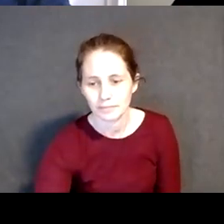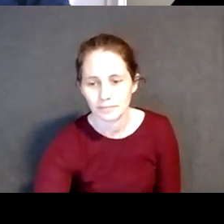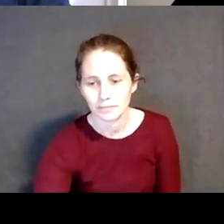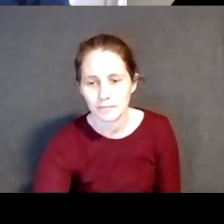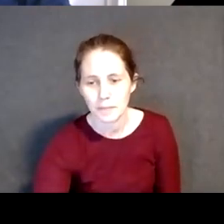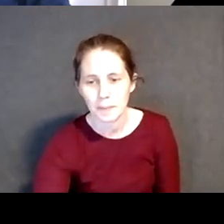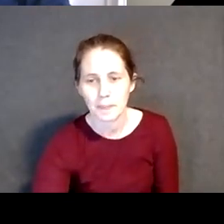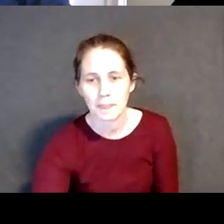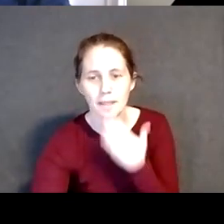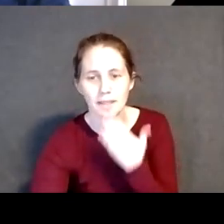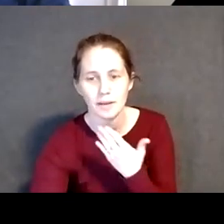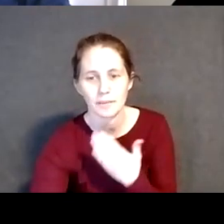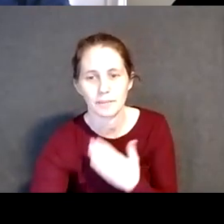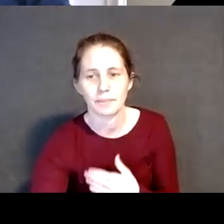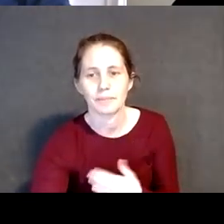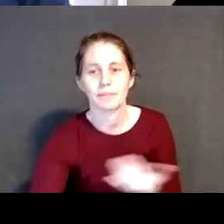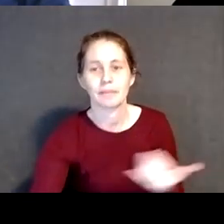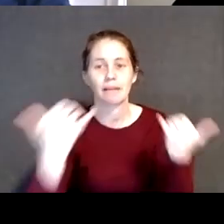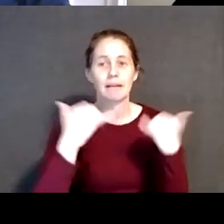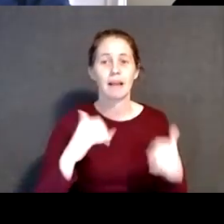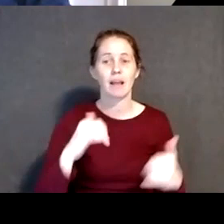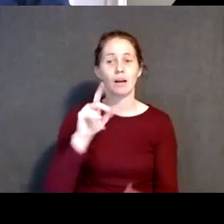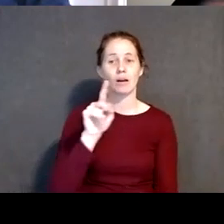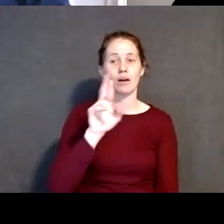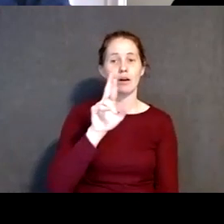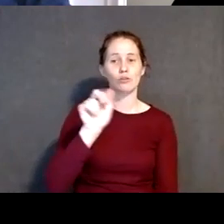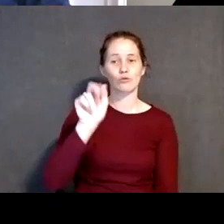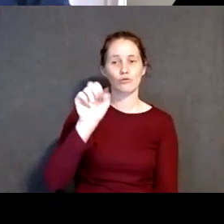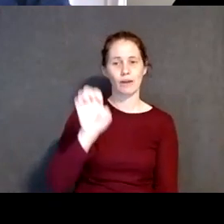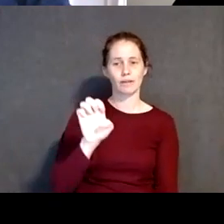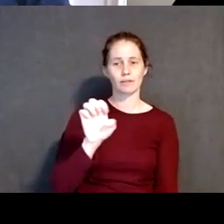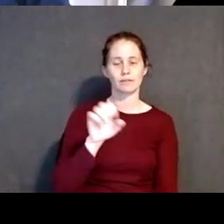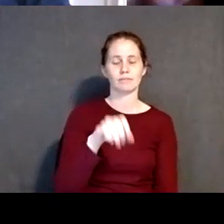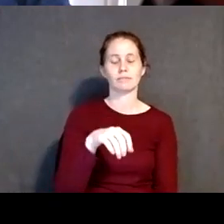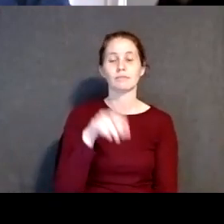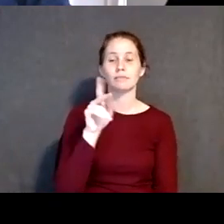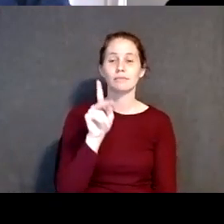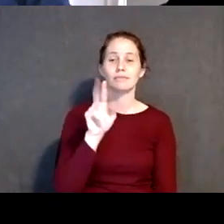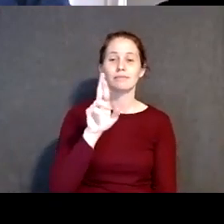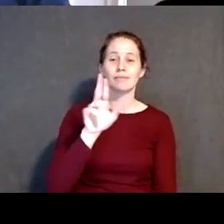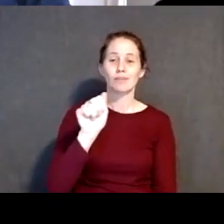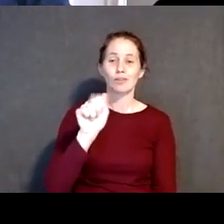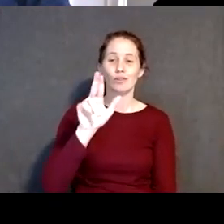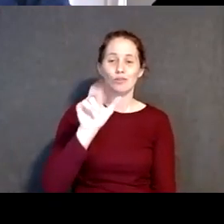Thank you. And Councilman Krause, Chair of Human Resources. Thank you, Madam President.